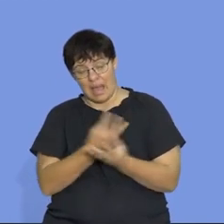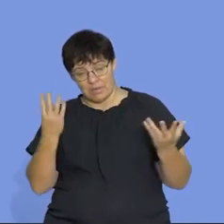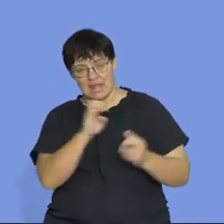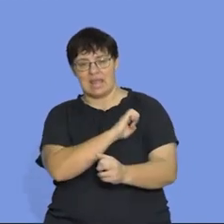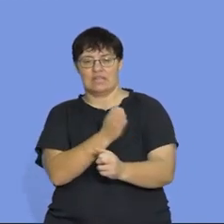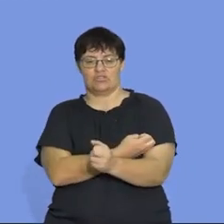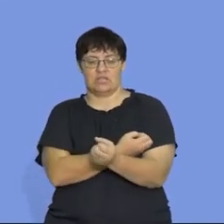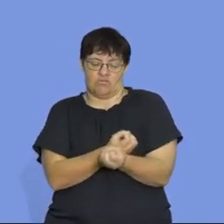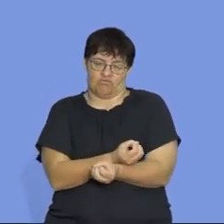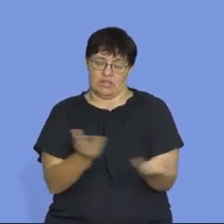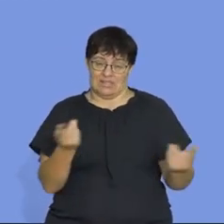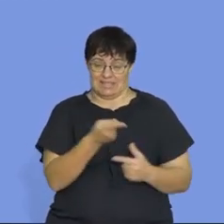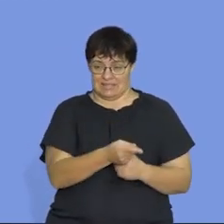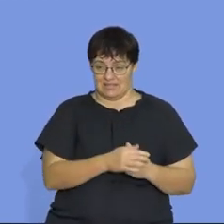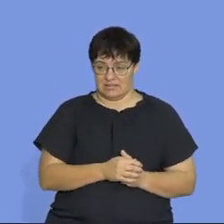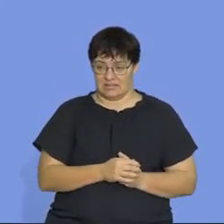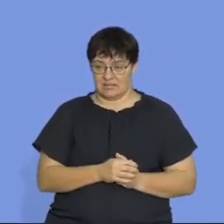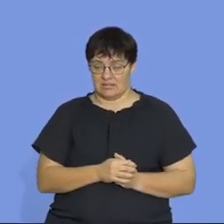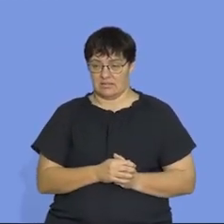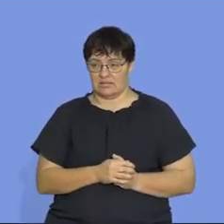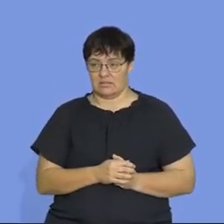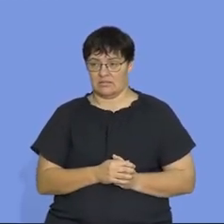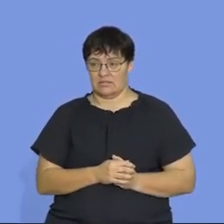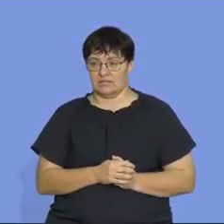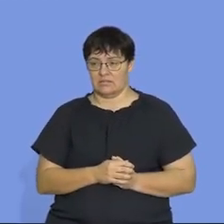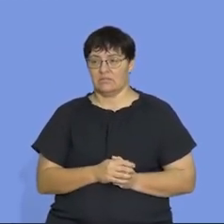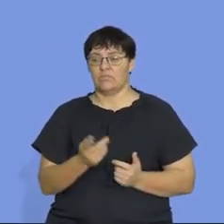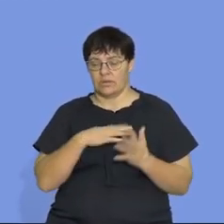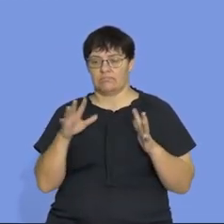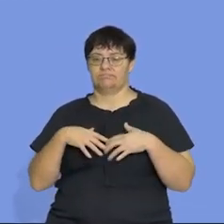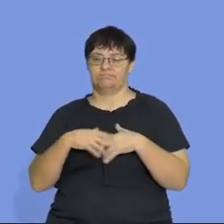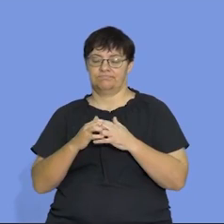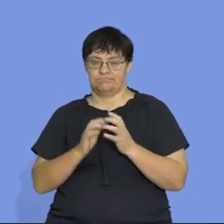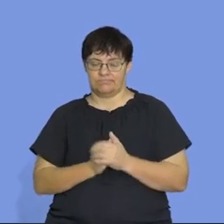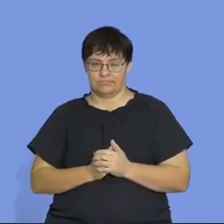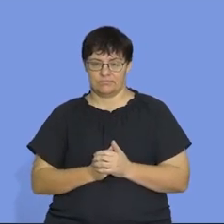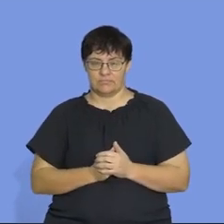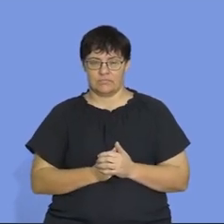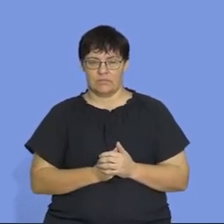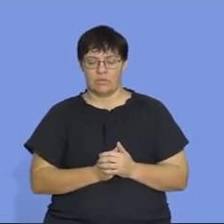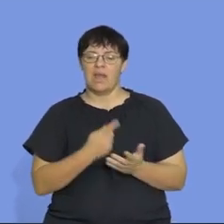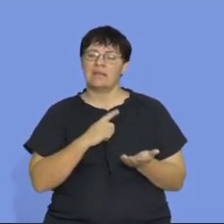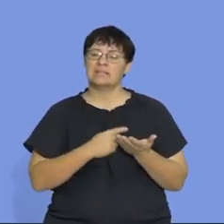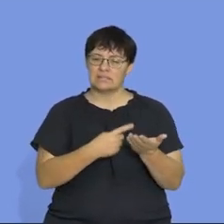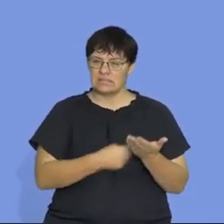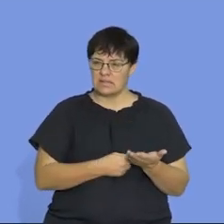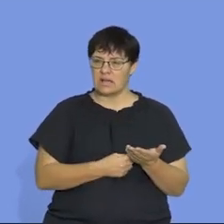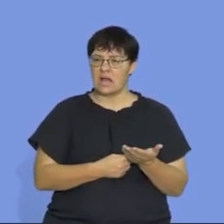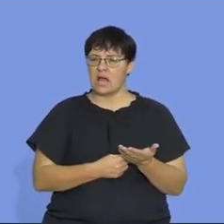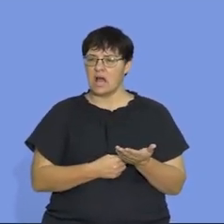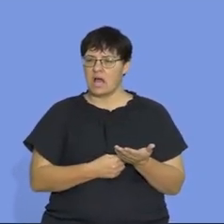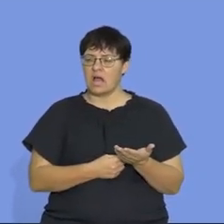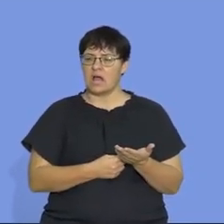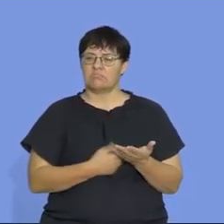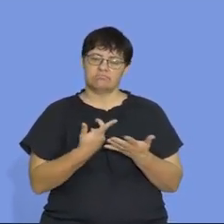is released when that is actually formed. So we can talk about the enthalpy change in terms of that, in terms of